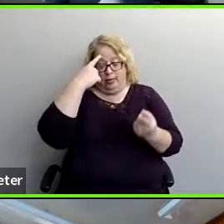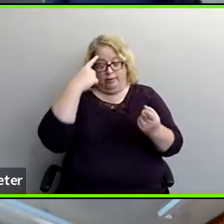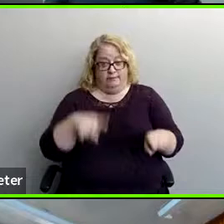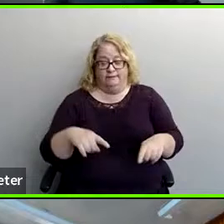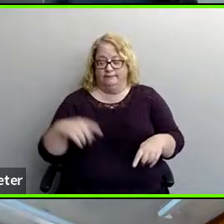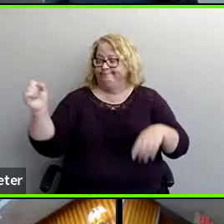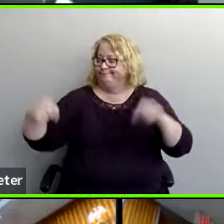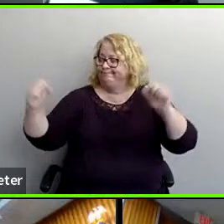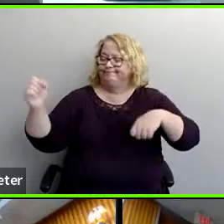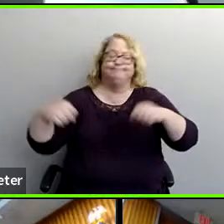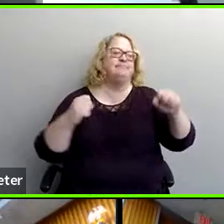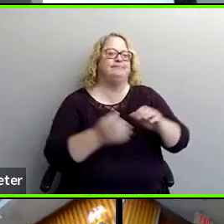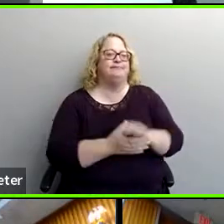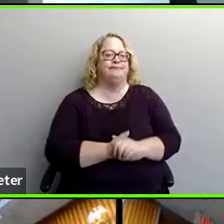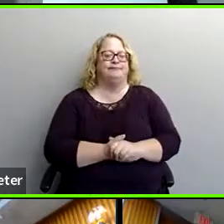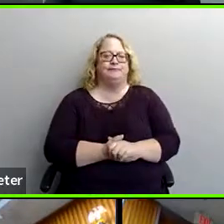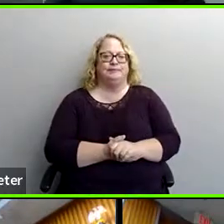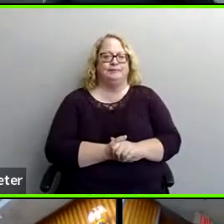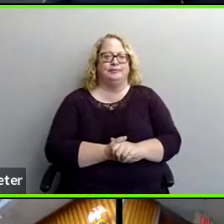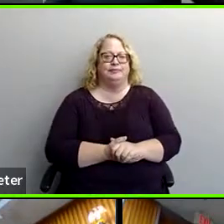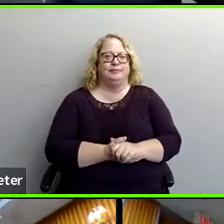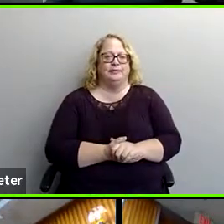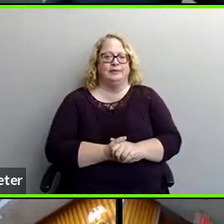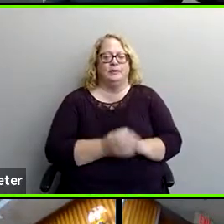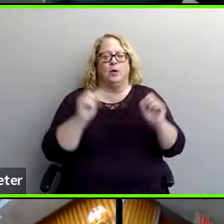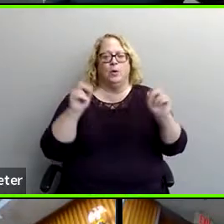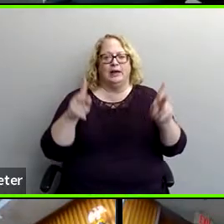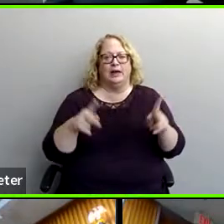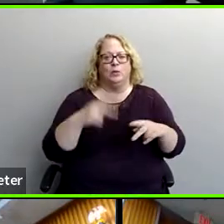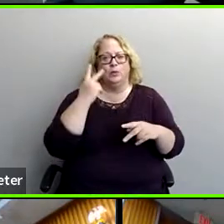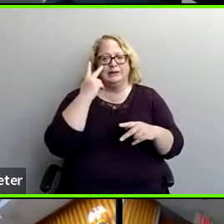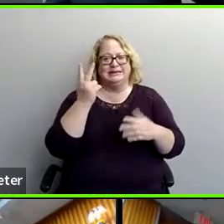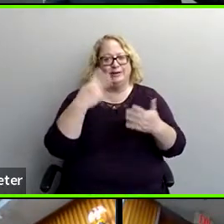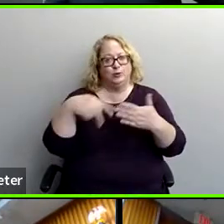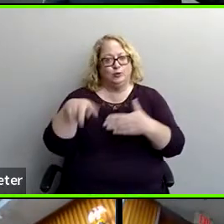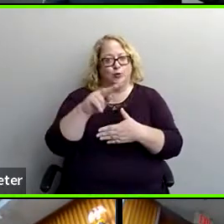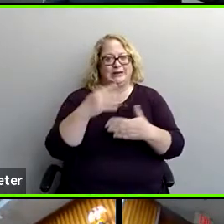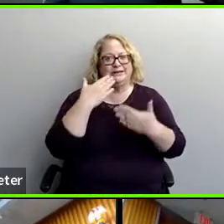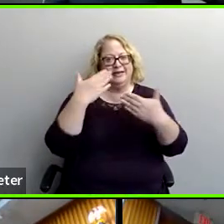All in favor? Aye. All right, we'll see you guys on Tuesday. Thank you.